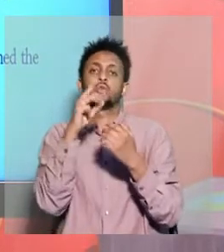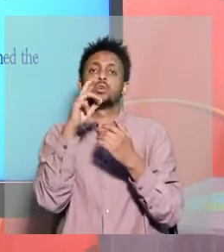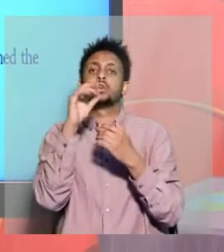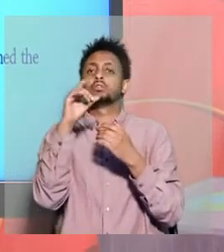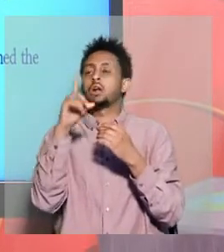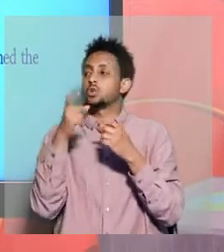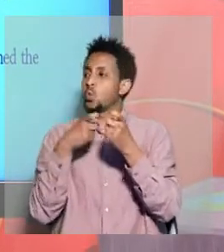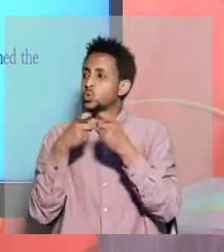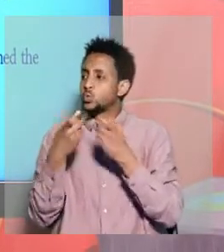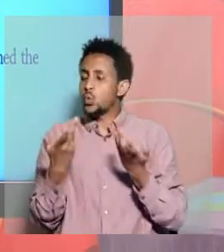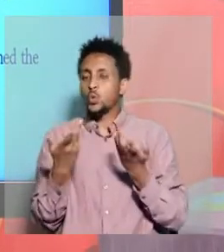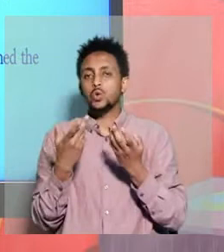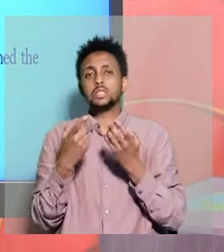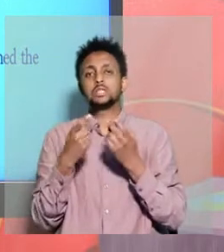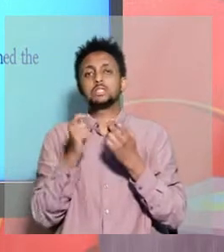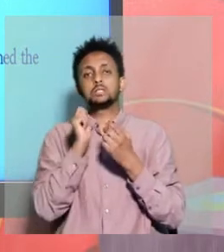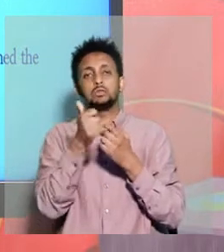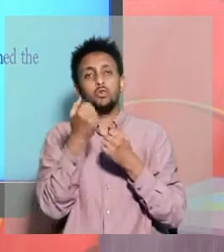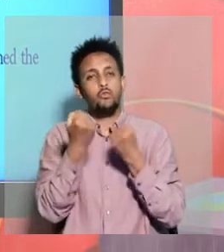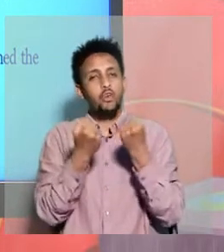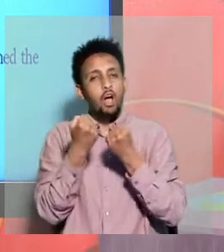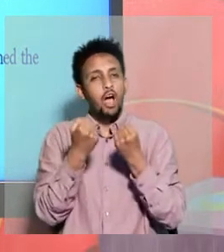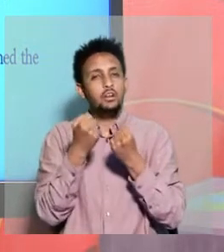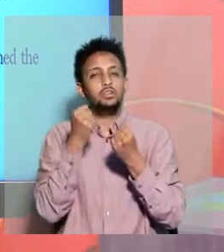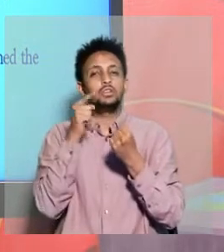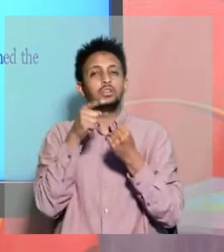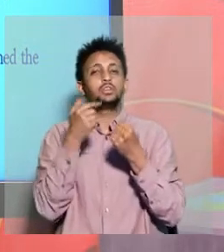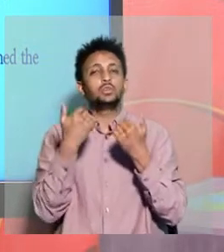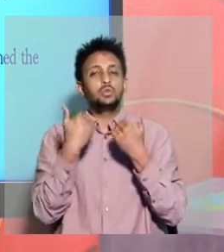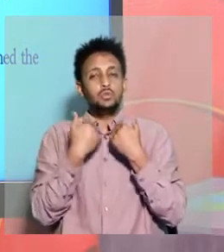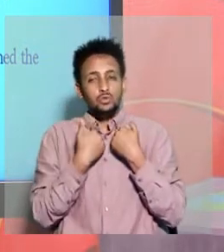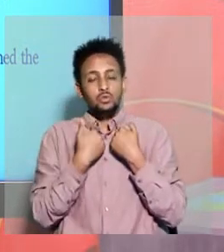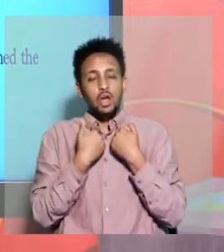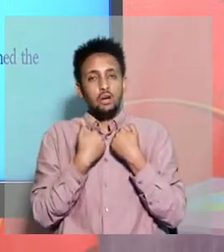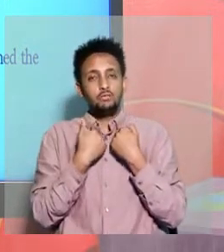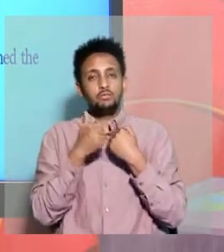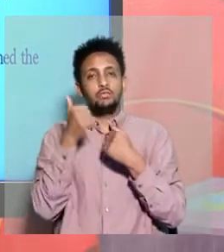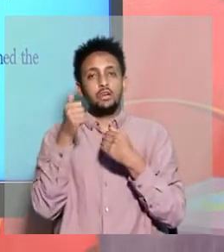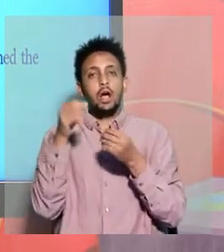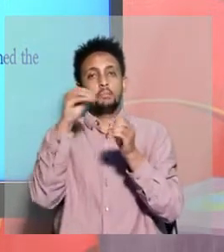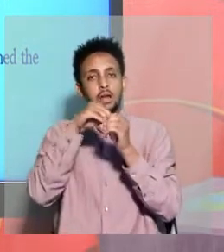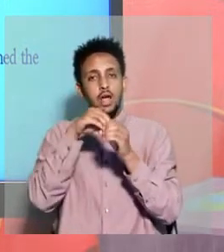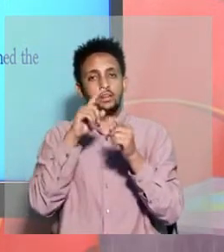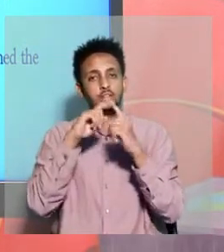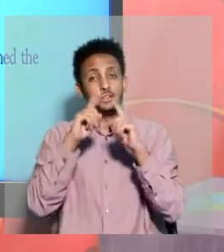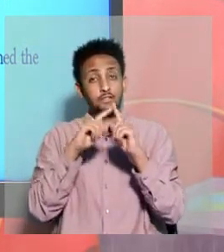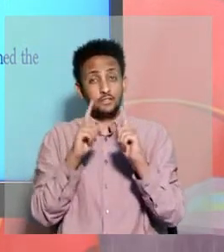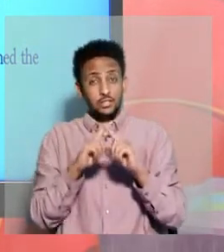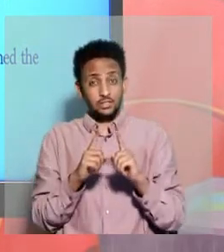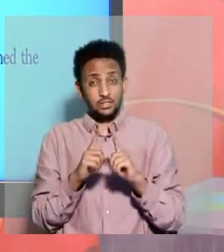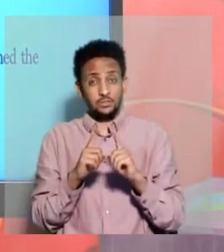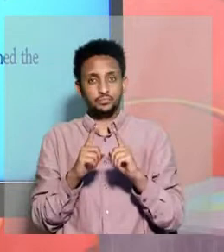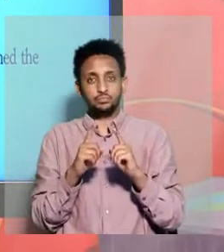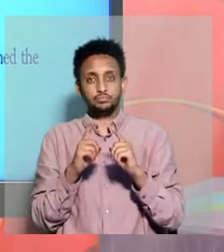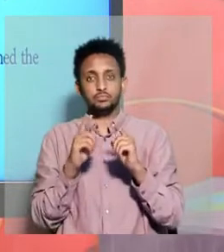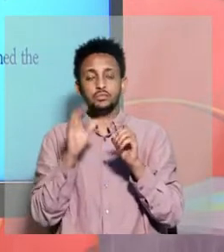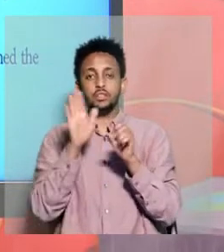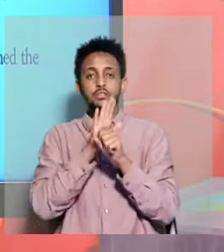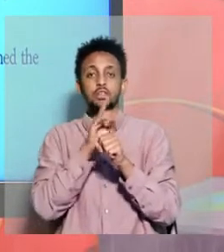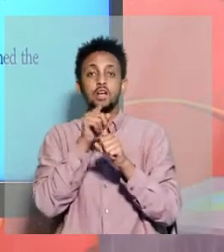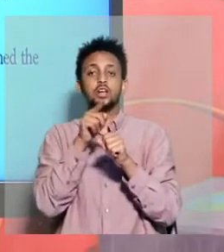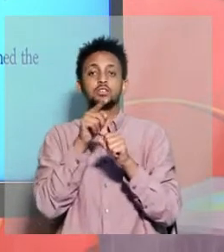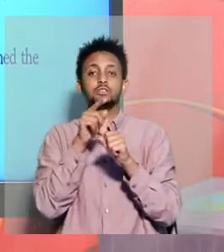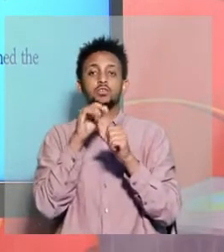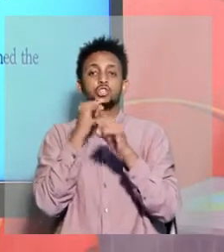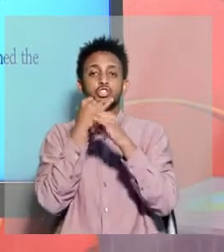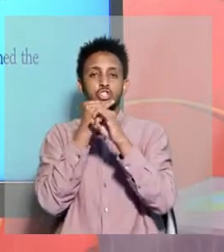radar, controlling the speed of cars. It's possible to have apply it in different fields. As well as